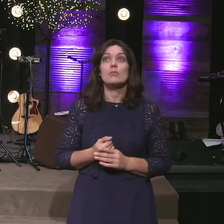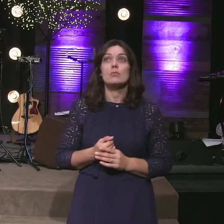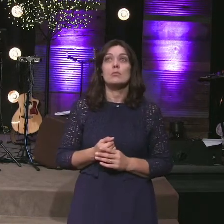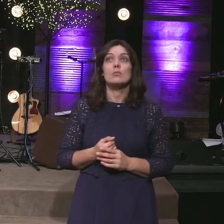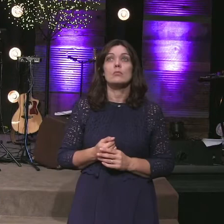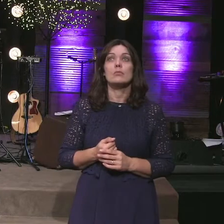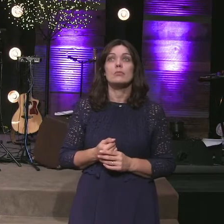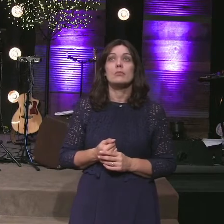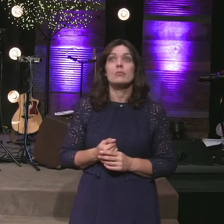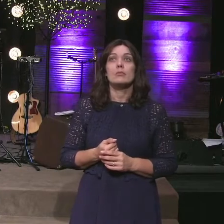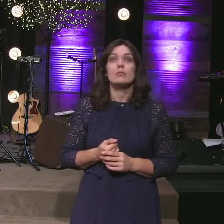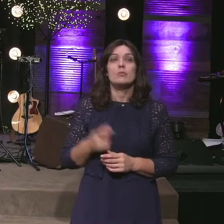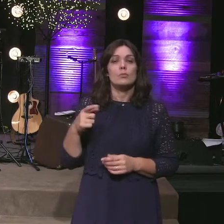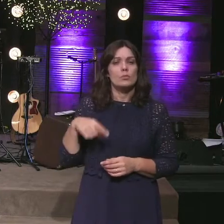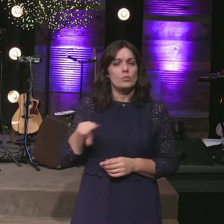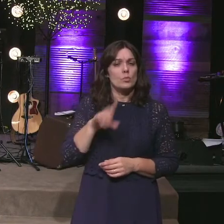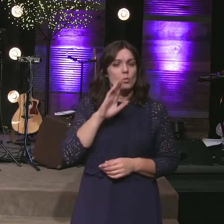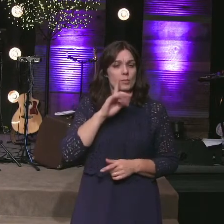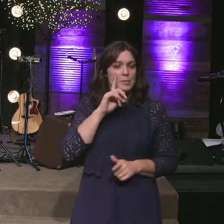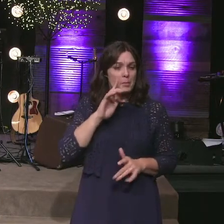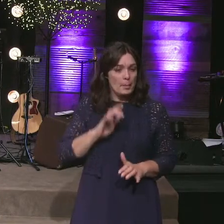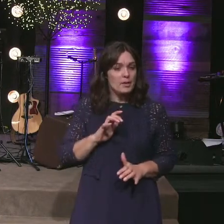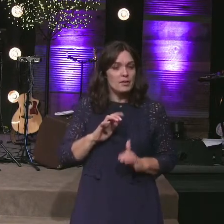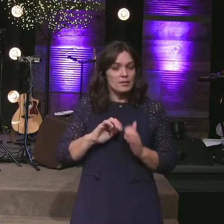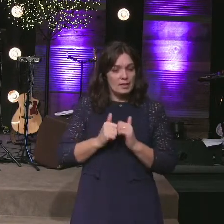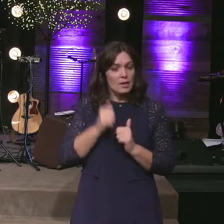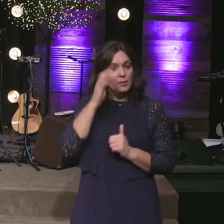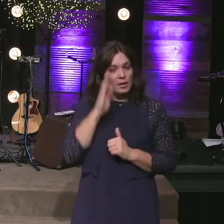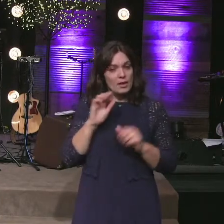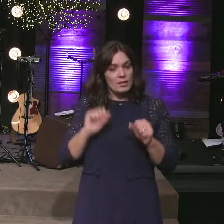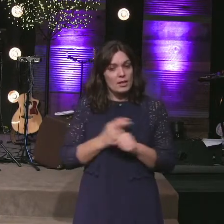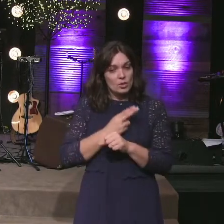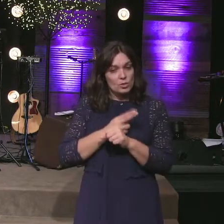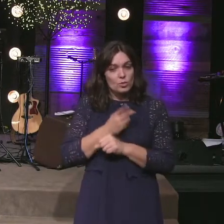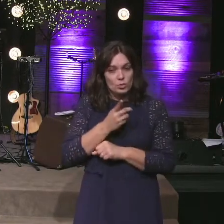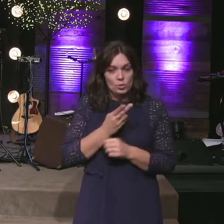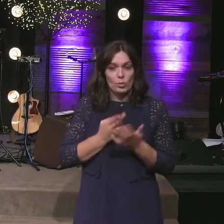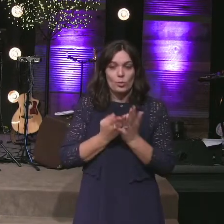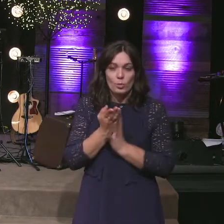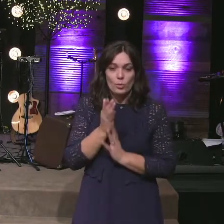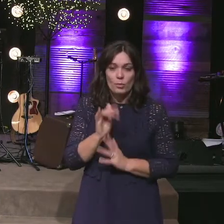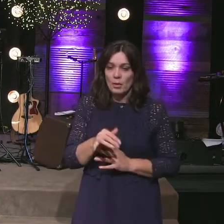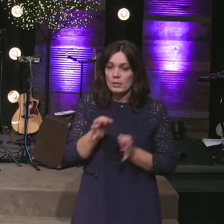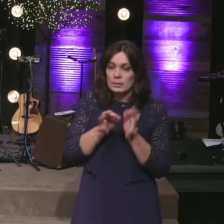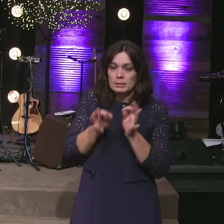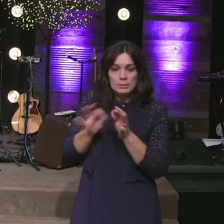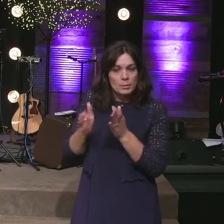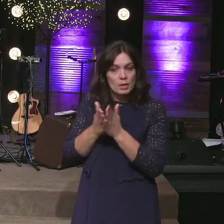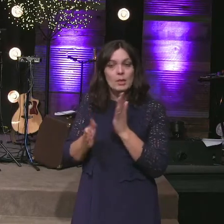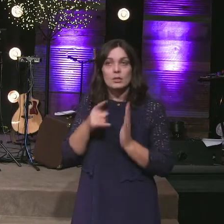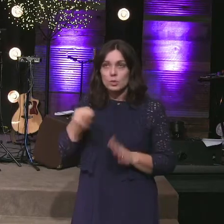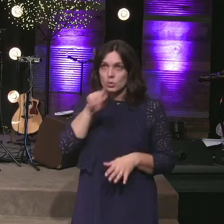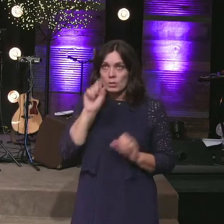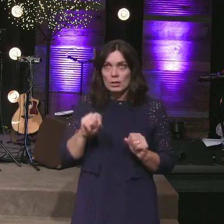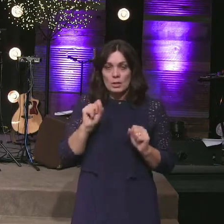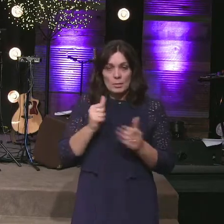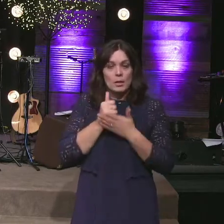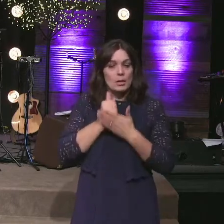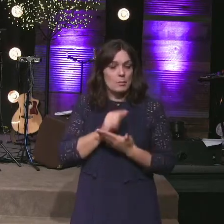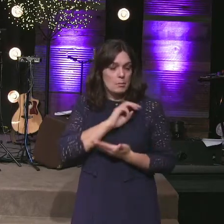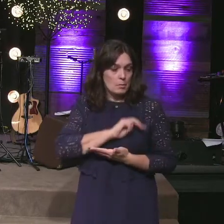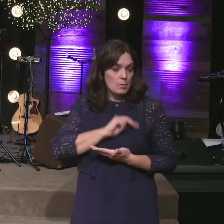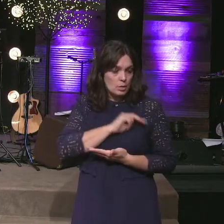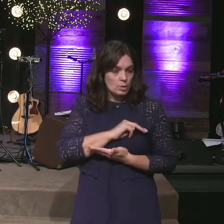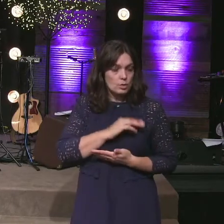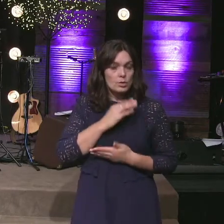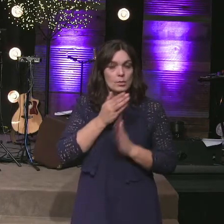And you'd be amazed at how God will use you, how the word will rise up out of you, and you'll be able to minister peace, love,